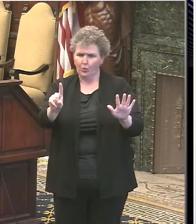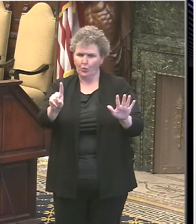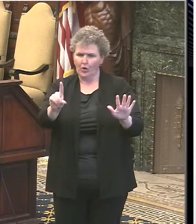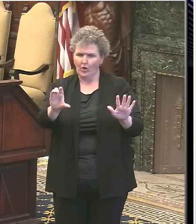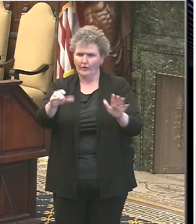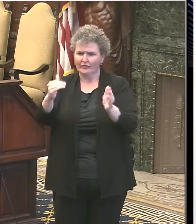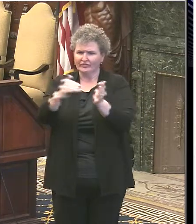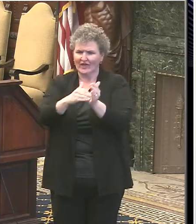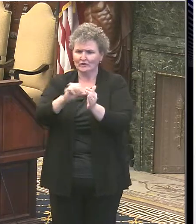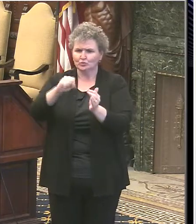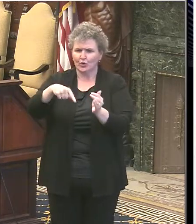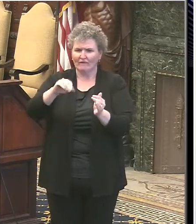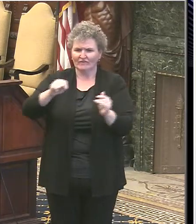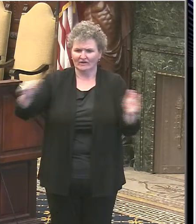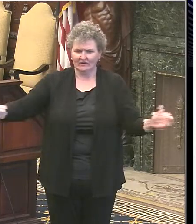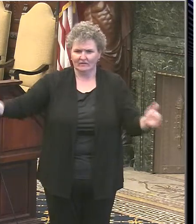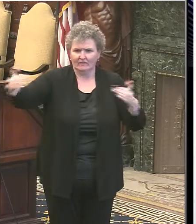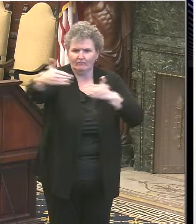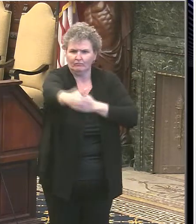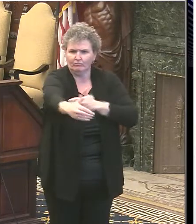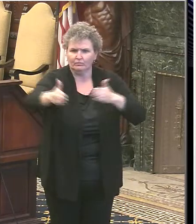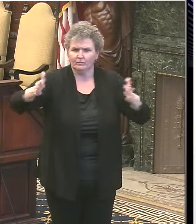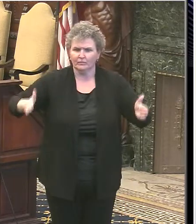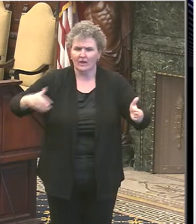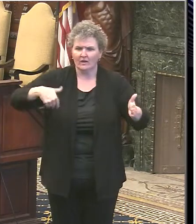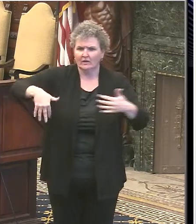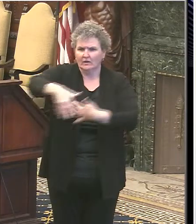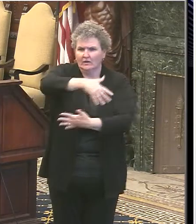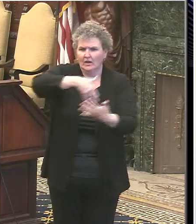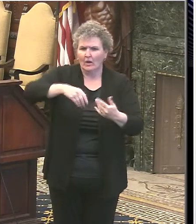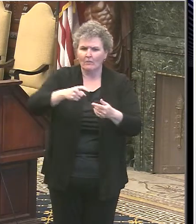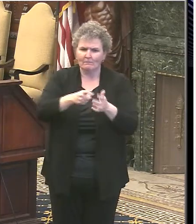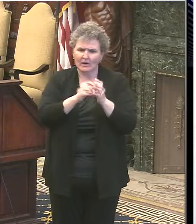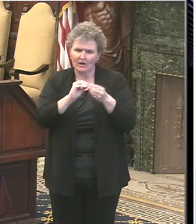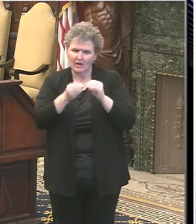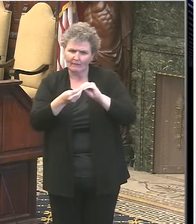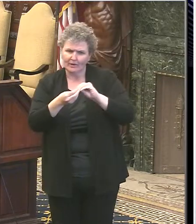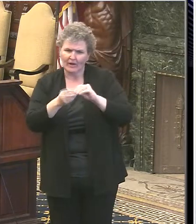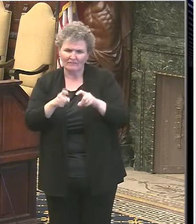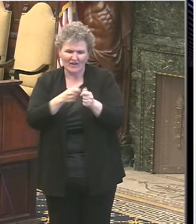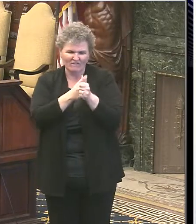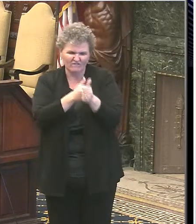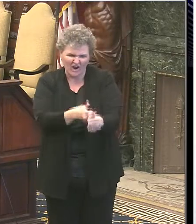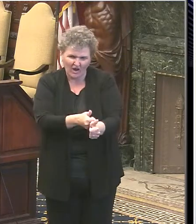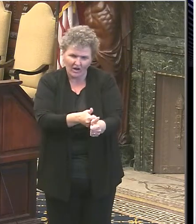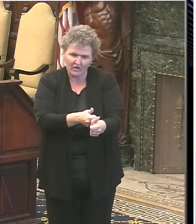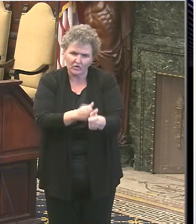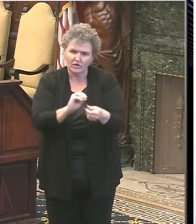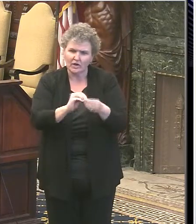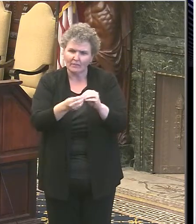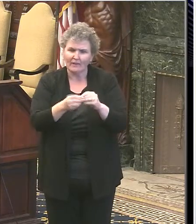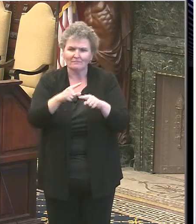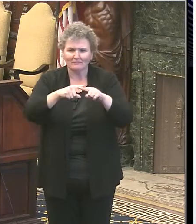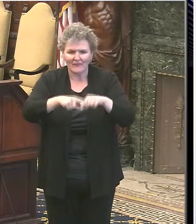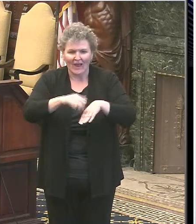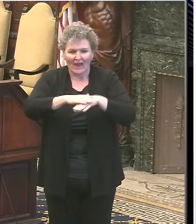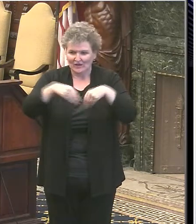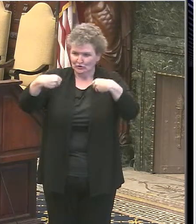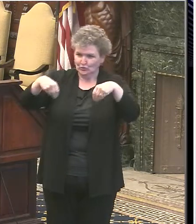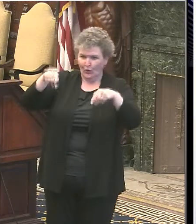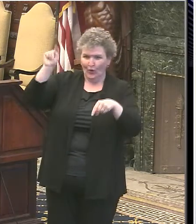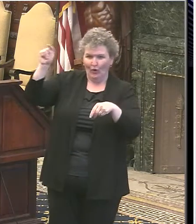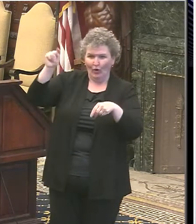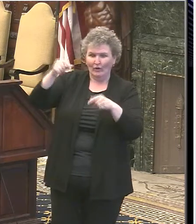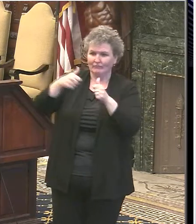today to visit stores to educate them about these requirements. But in the end, much of this is really going to have to fall on stores to enforce this reduced density for